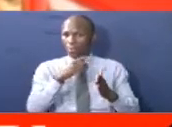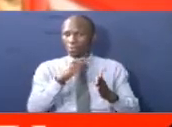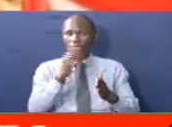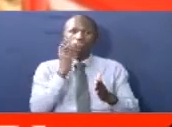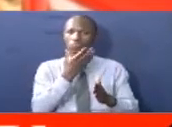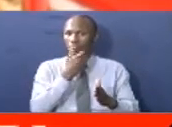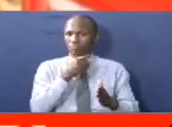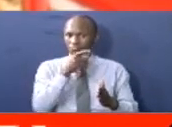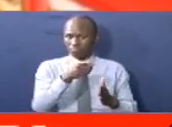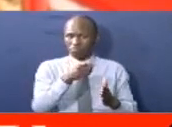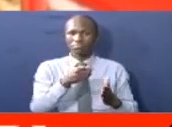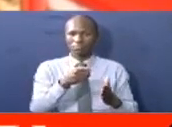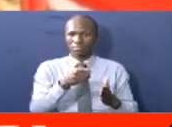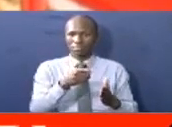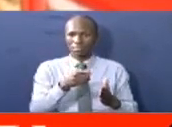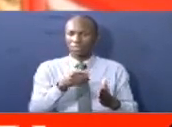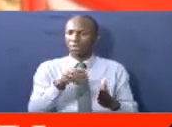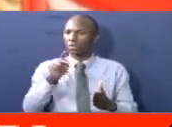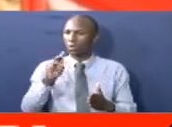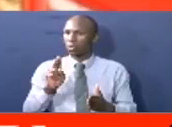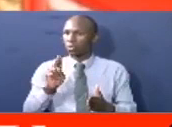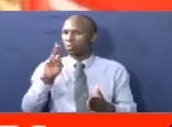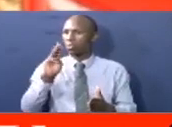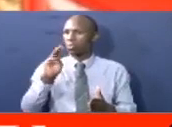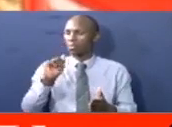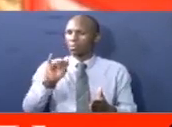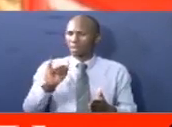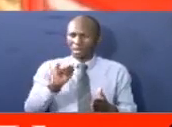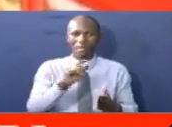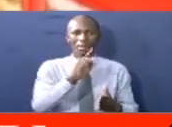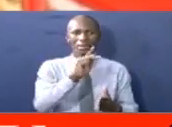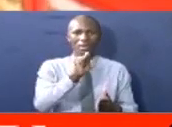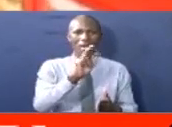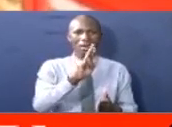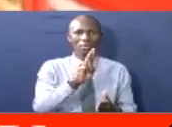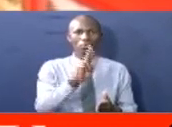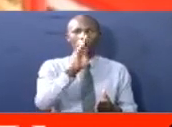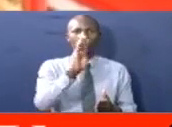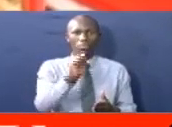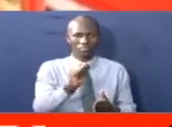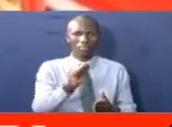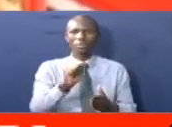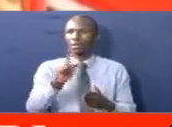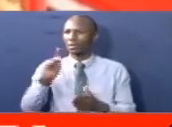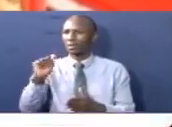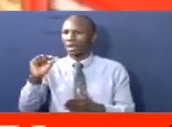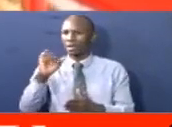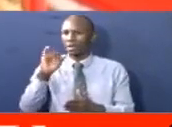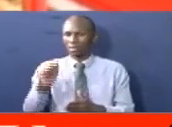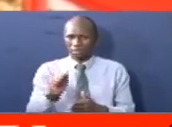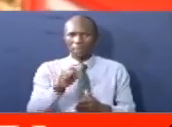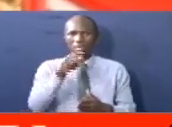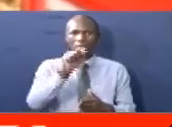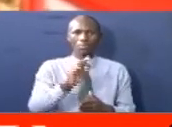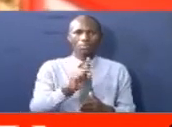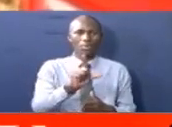Kenyatta, Fred Kubai, Kuu Karumba, Bilal Kagia, Paul